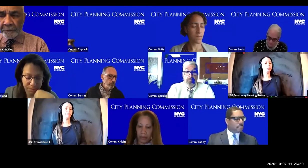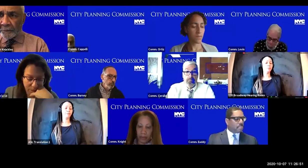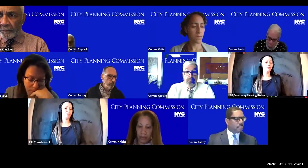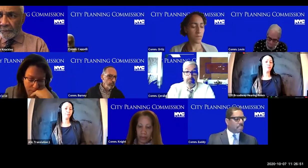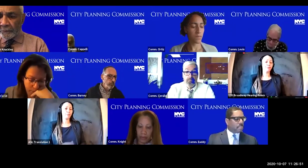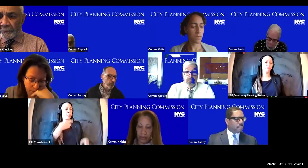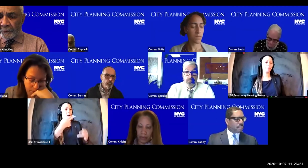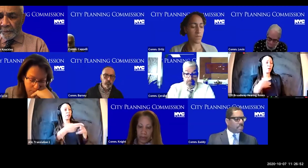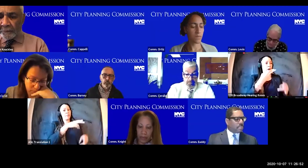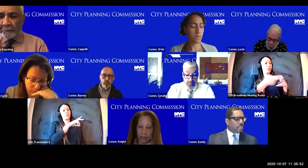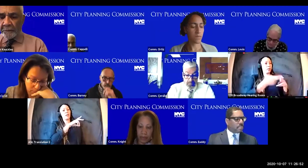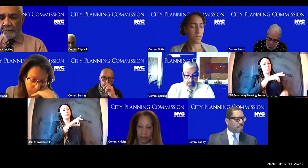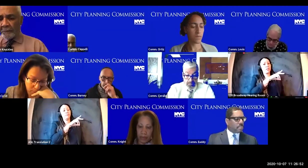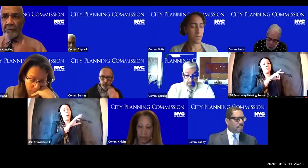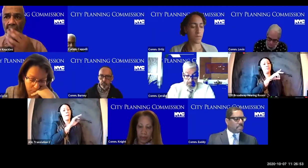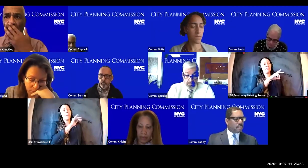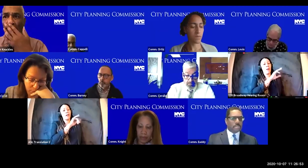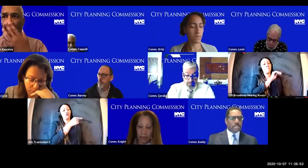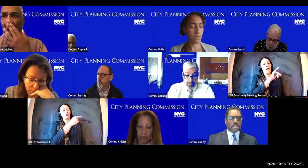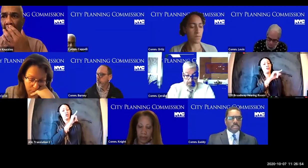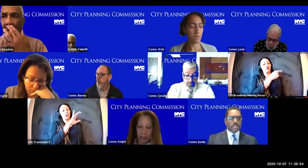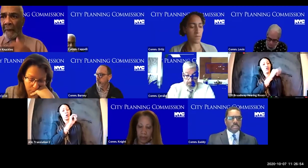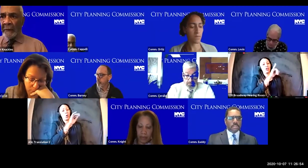My name is Maggie Cortez, and